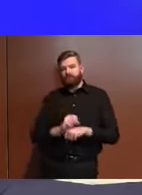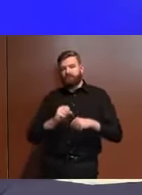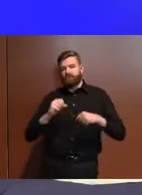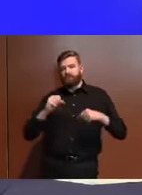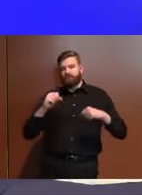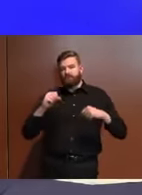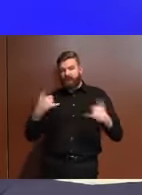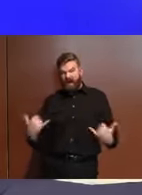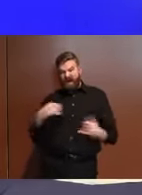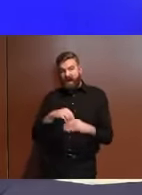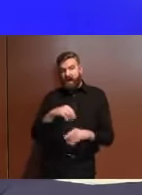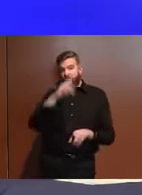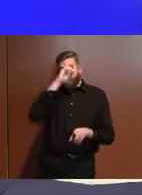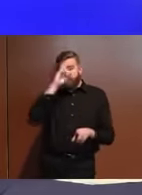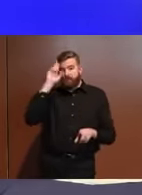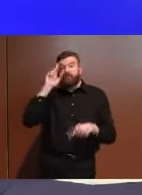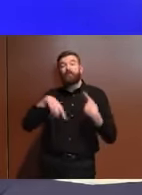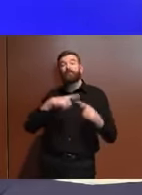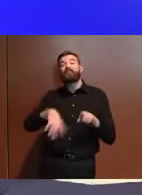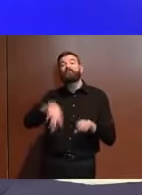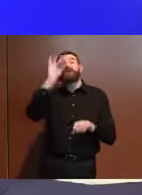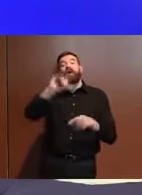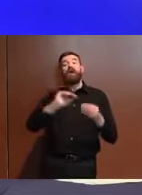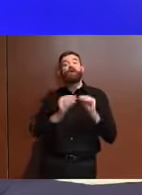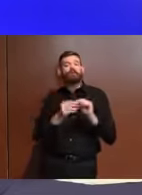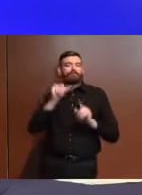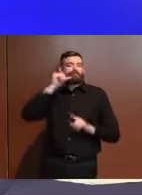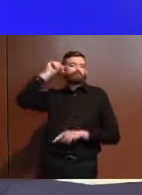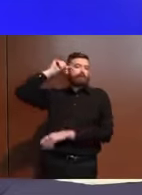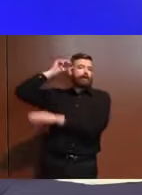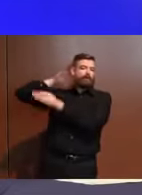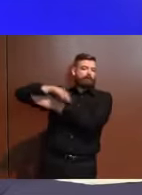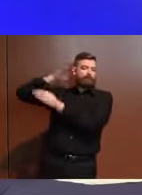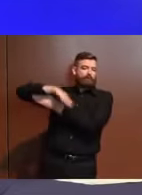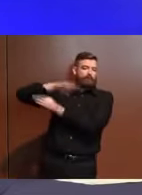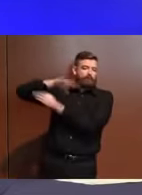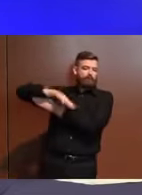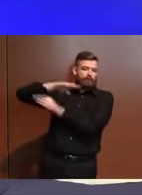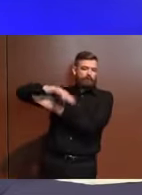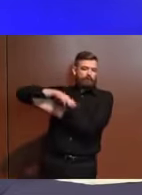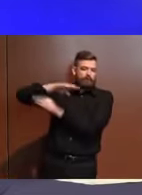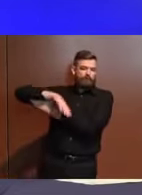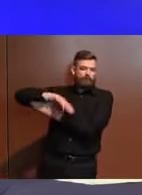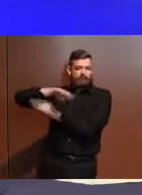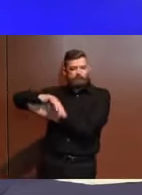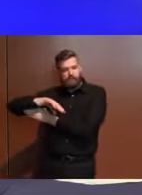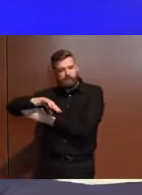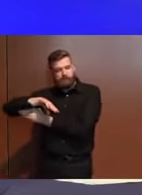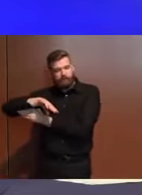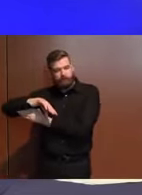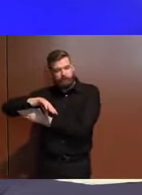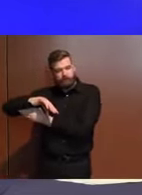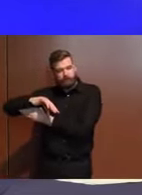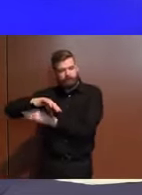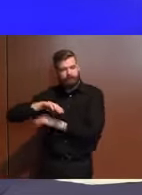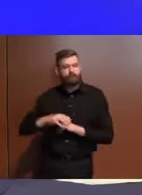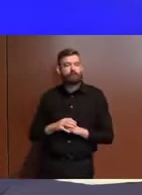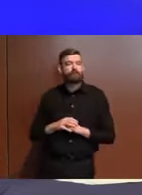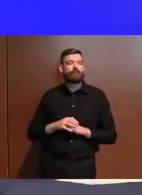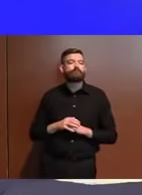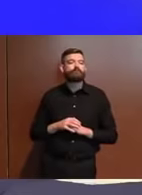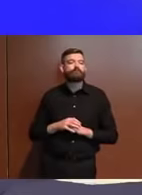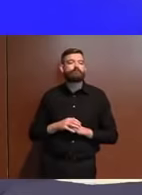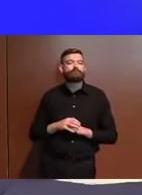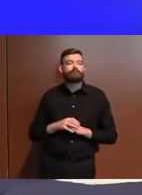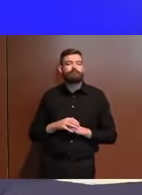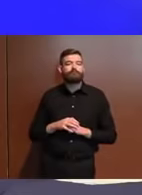yesterday afternoon. And that's out of a total. This is not a perfect relationship, but just keep in mind, again, I think you heard from Judy and